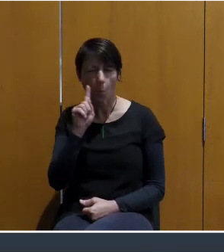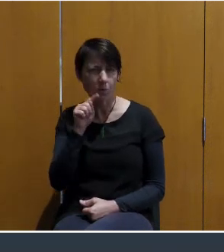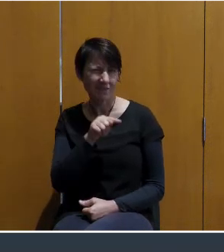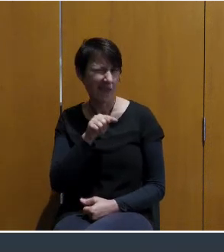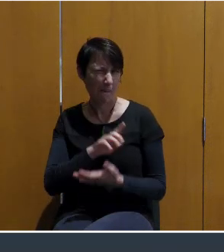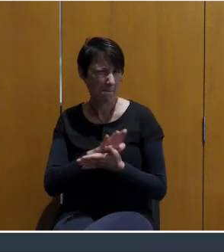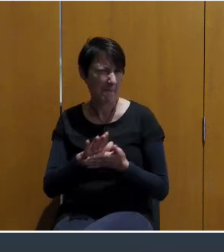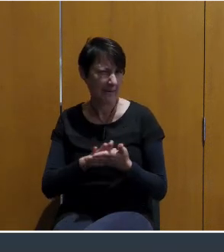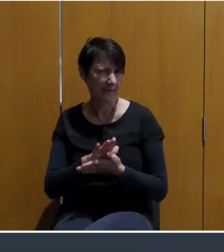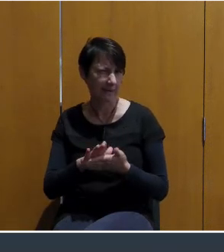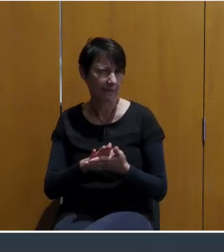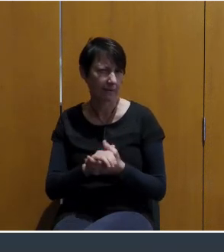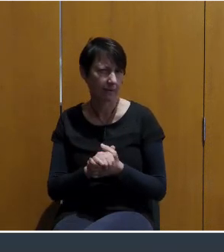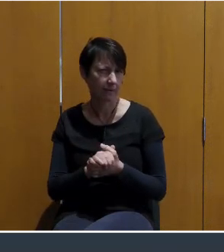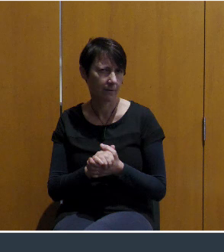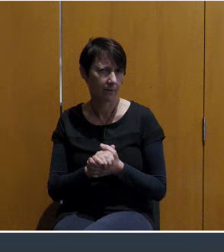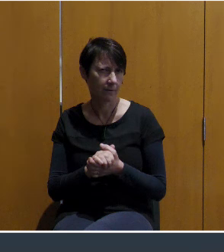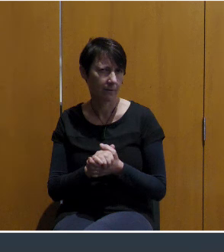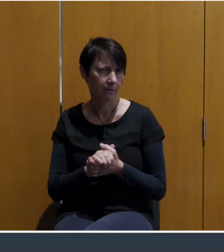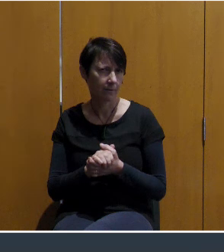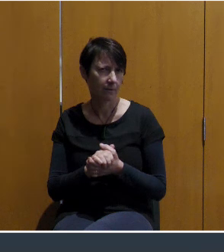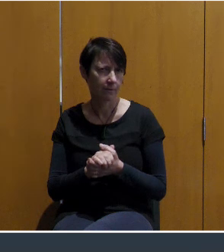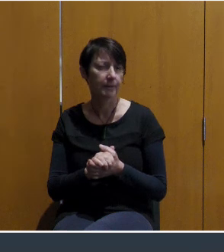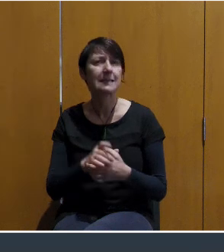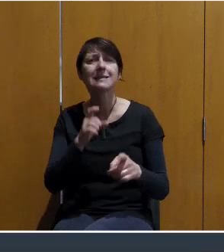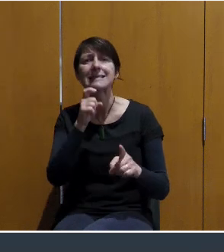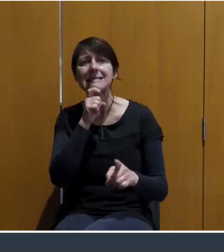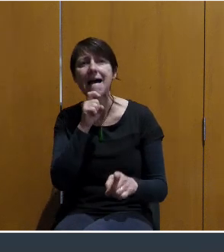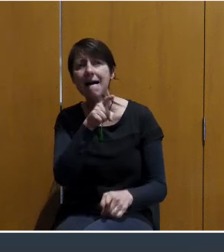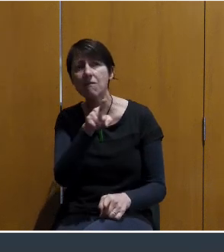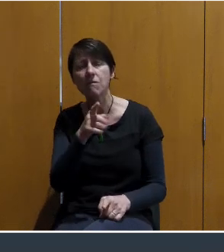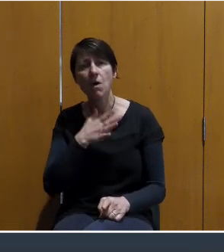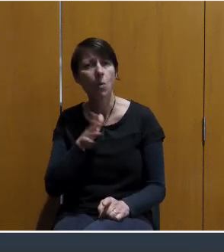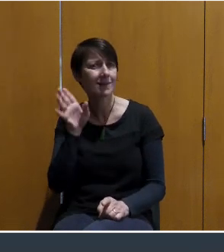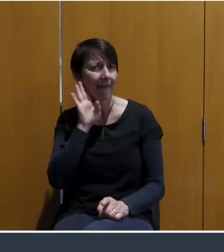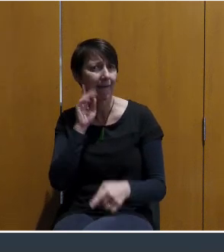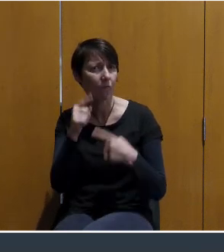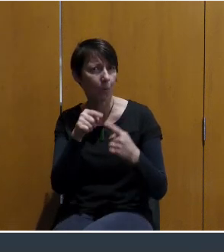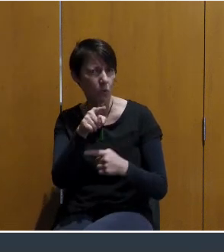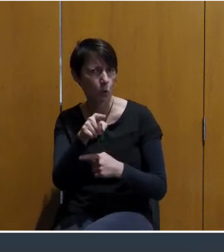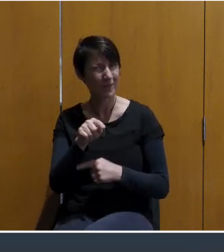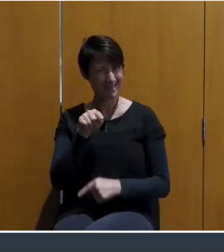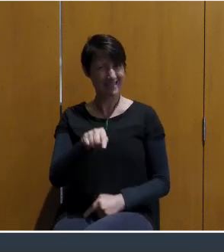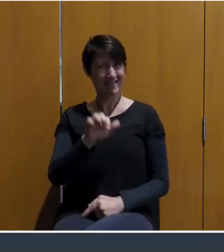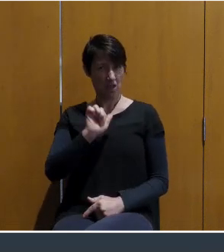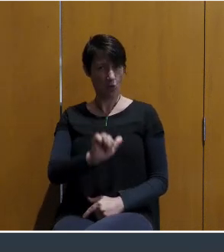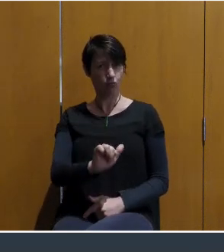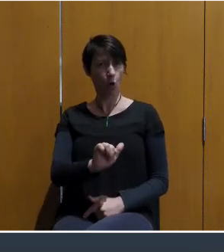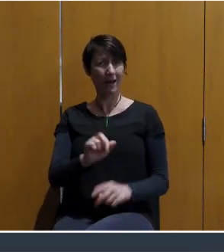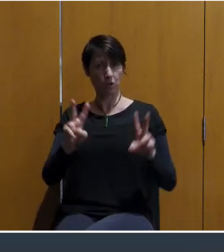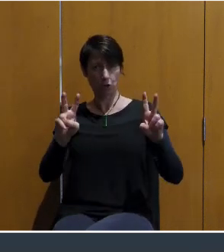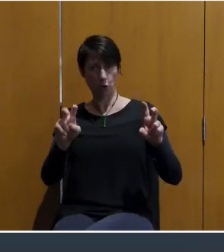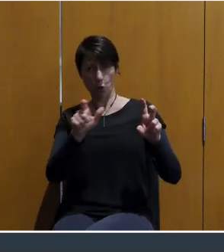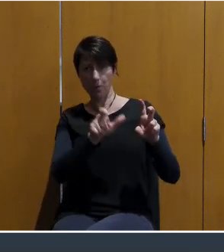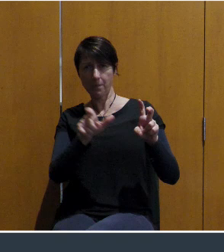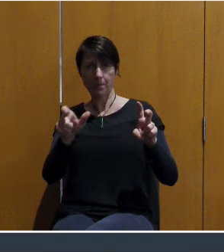mean, whether that's from staff, I want to hear from staff whether or not that's the right term to put in there with regards to enabling us to,